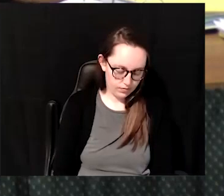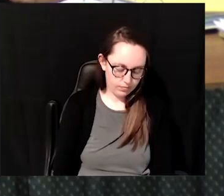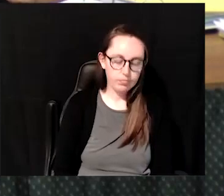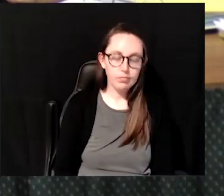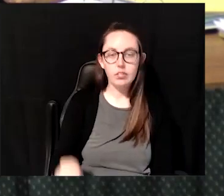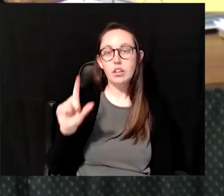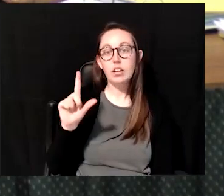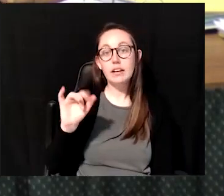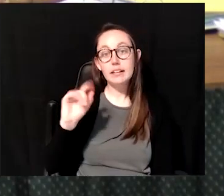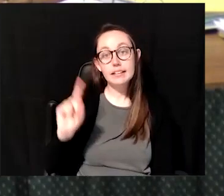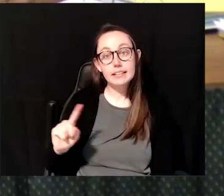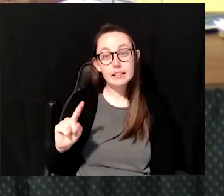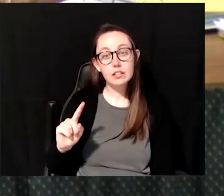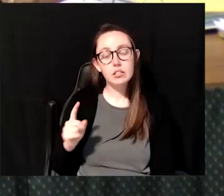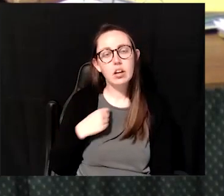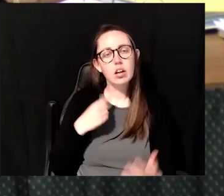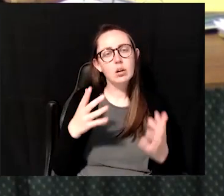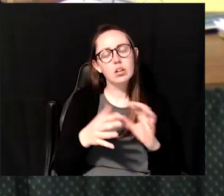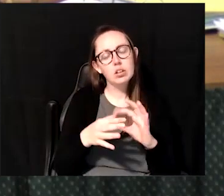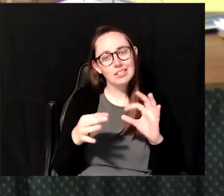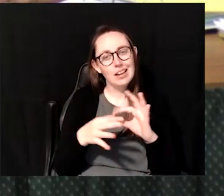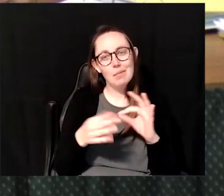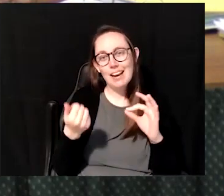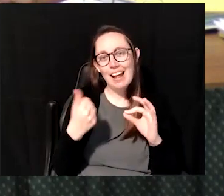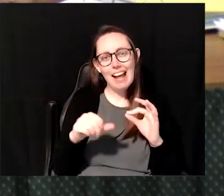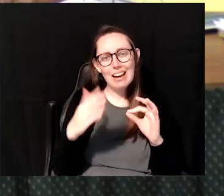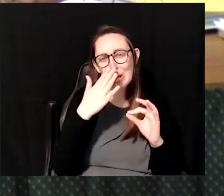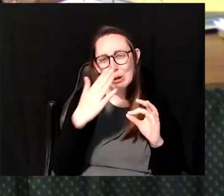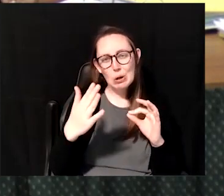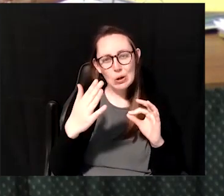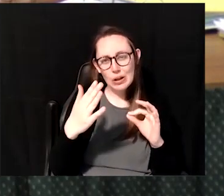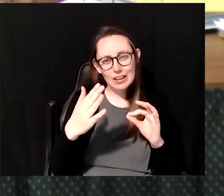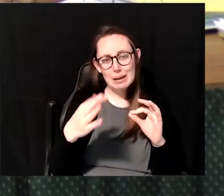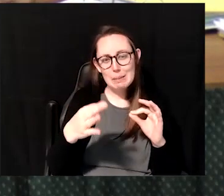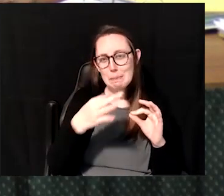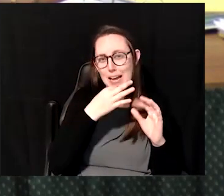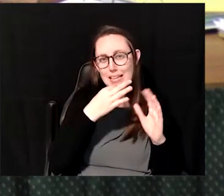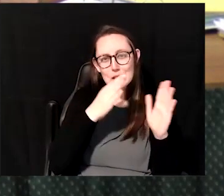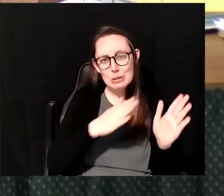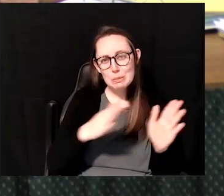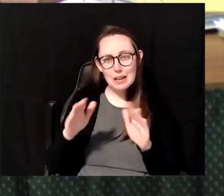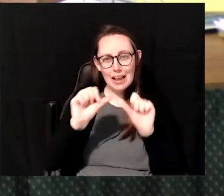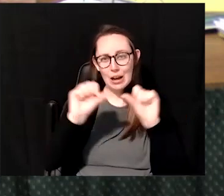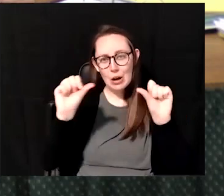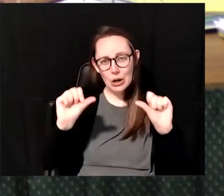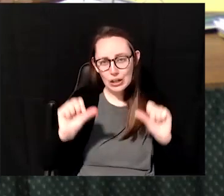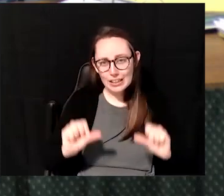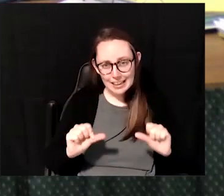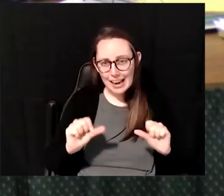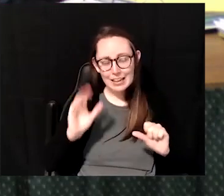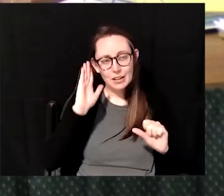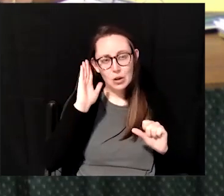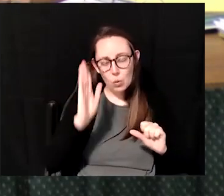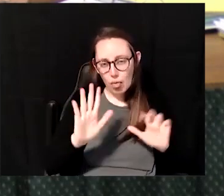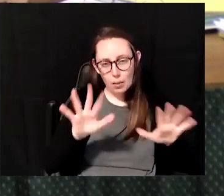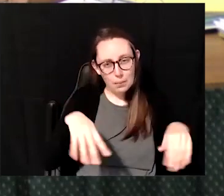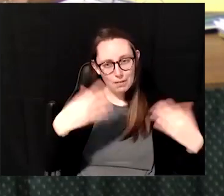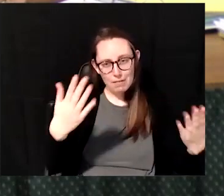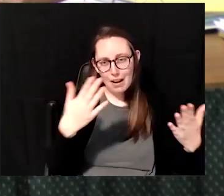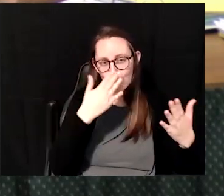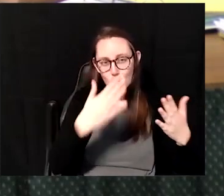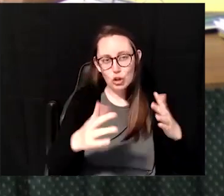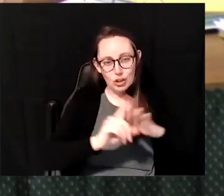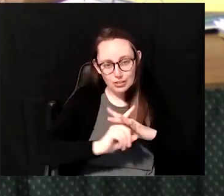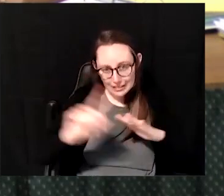that any good master plan architect will provide for proper egress and then there's Traffic